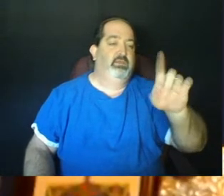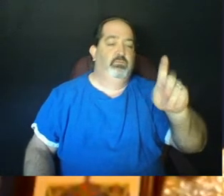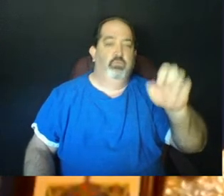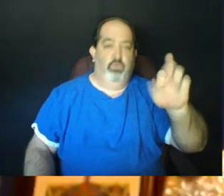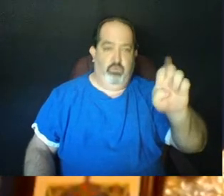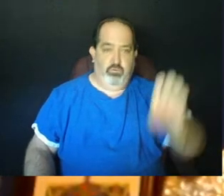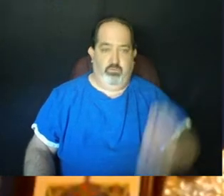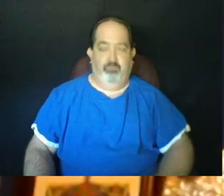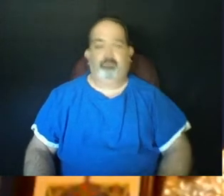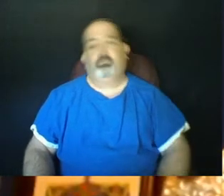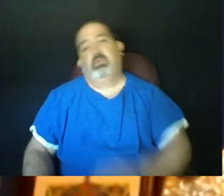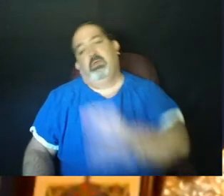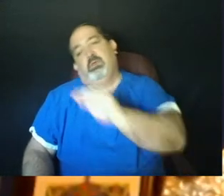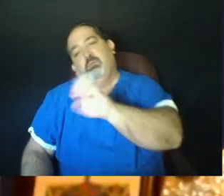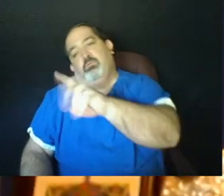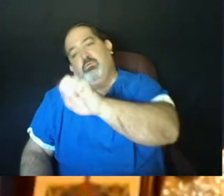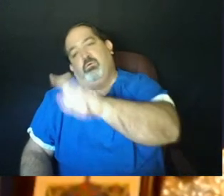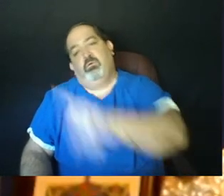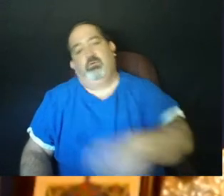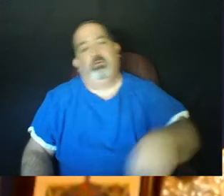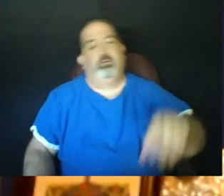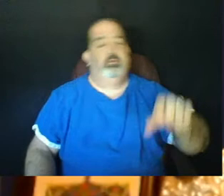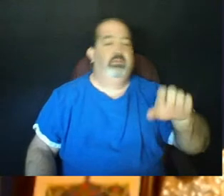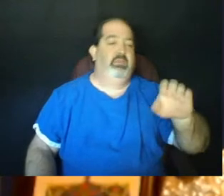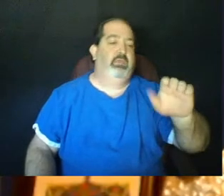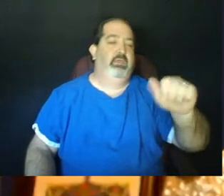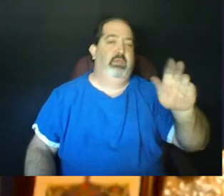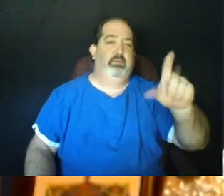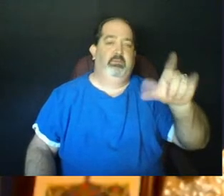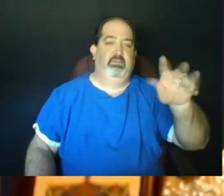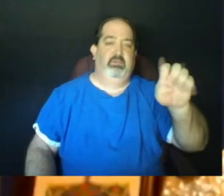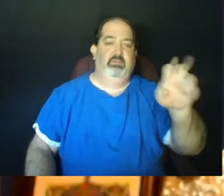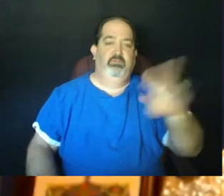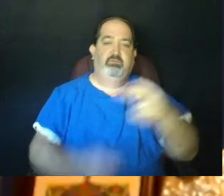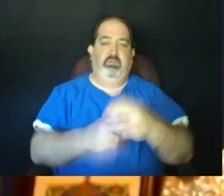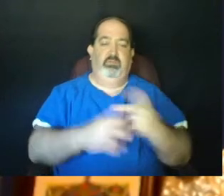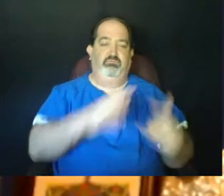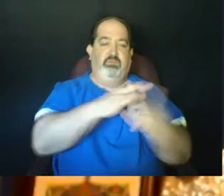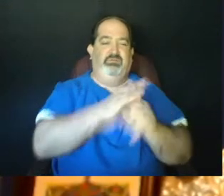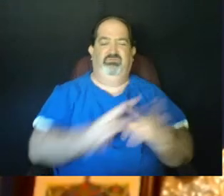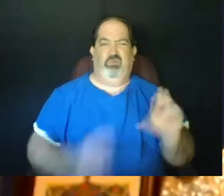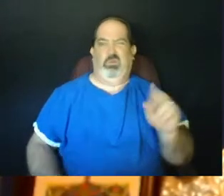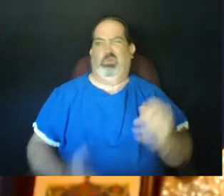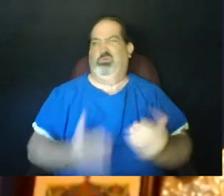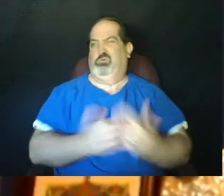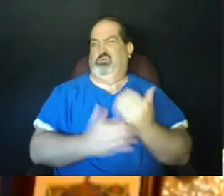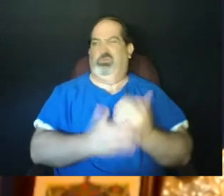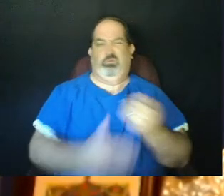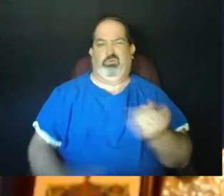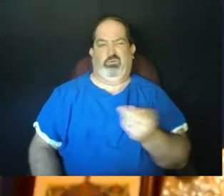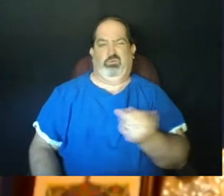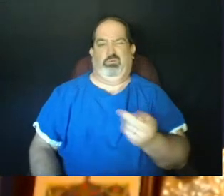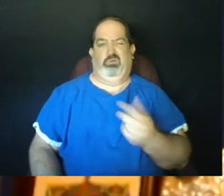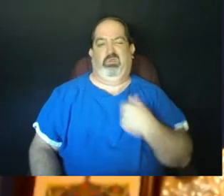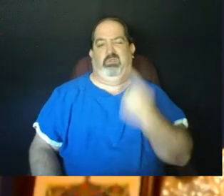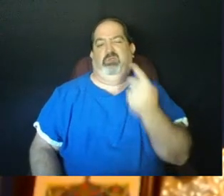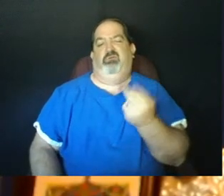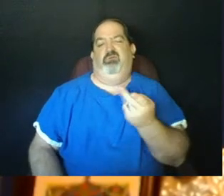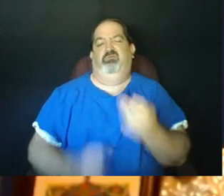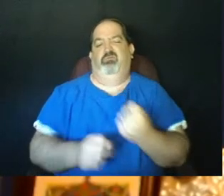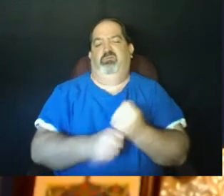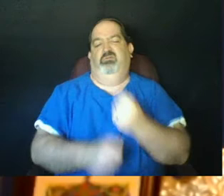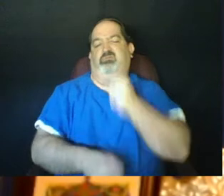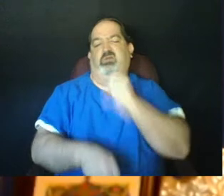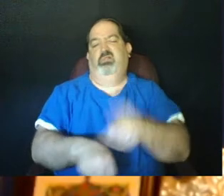So when Muriel and Emmeline's names first came up, I thought, no. They're still too new, and a couple of years really isn't